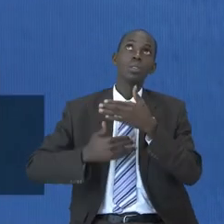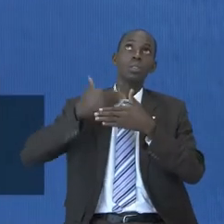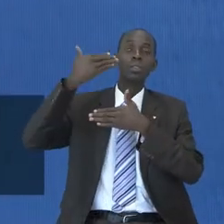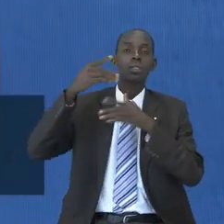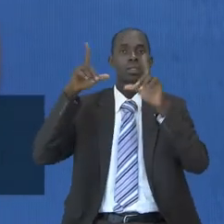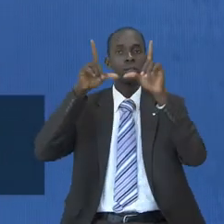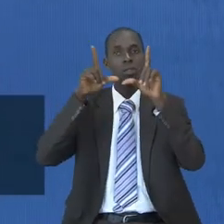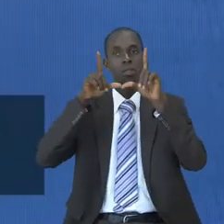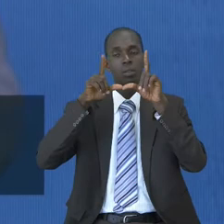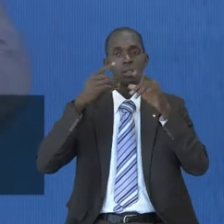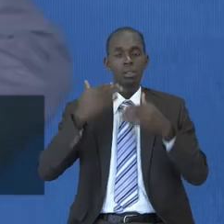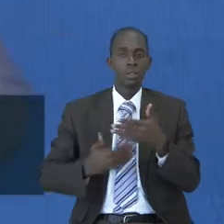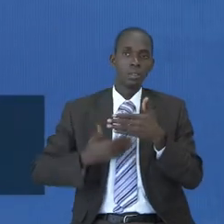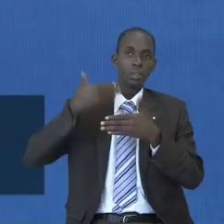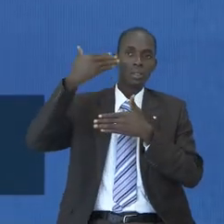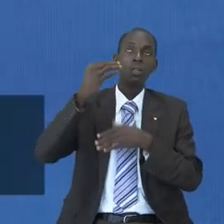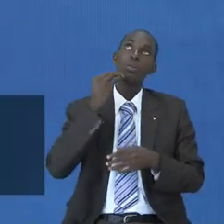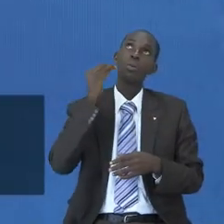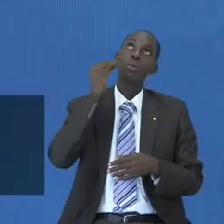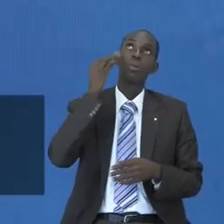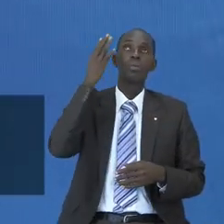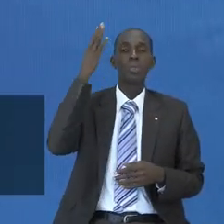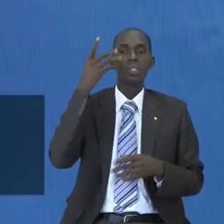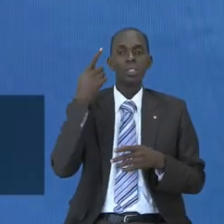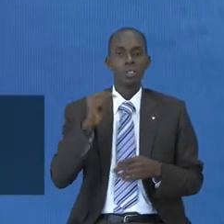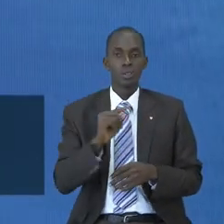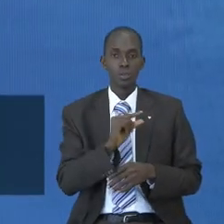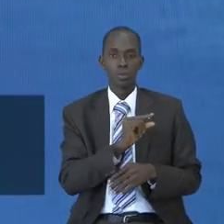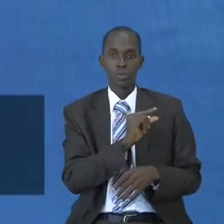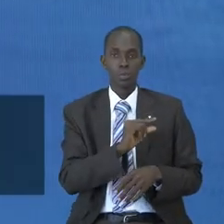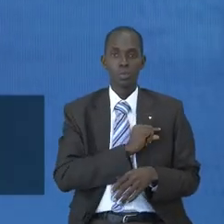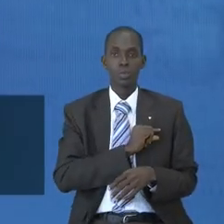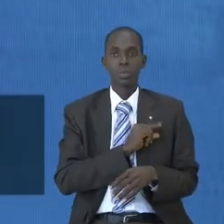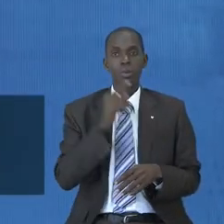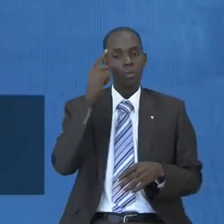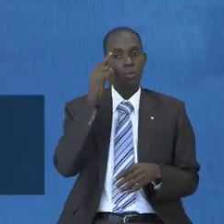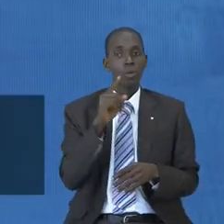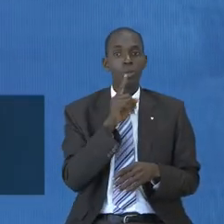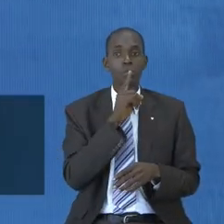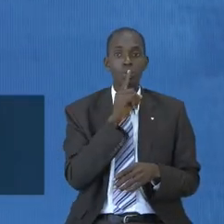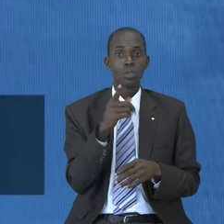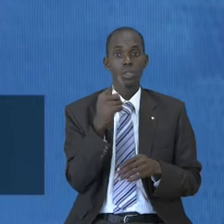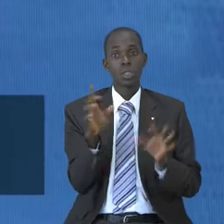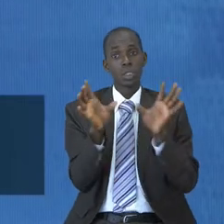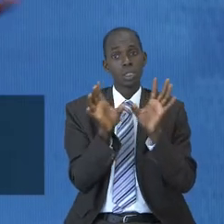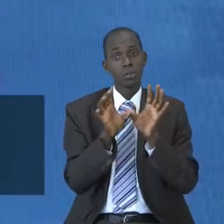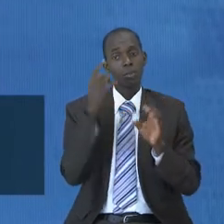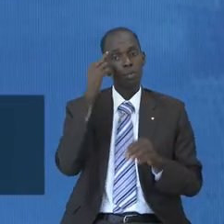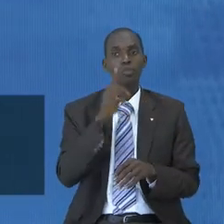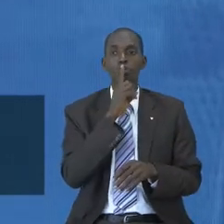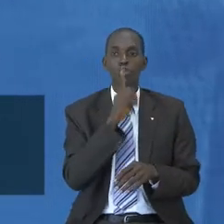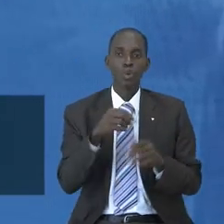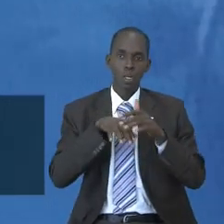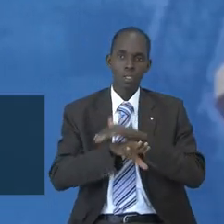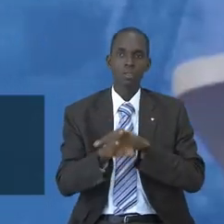level, the next accommodation, the qualification for sure entry with evident godliness.